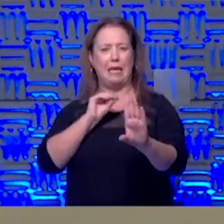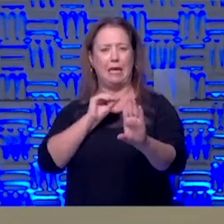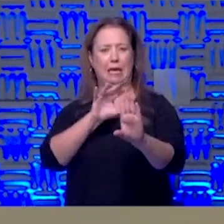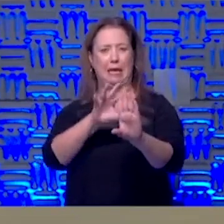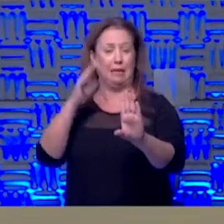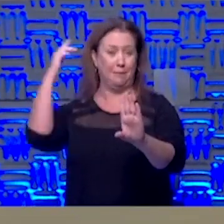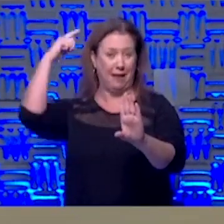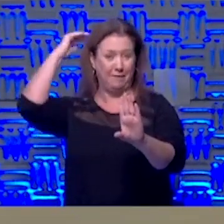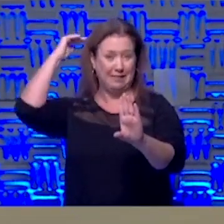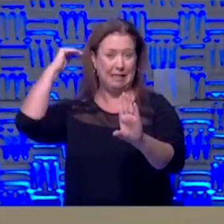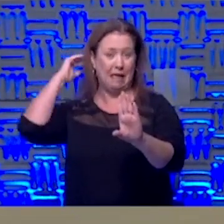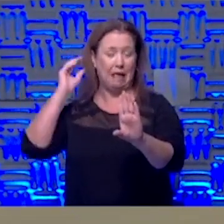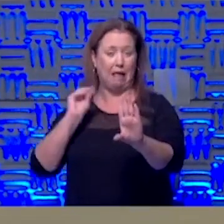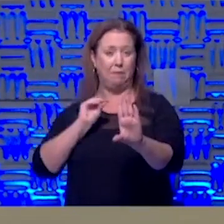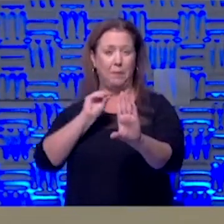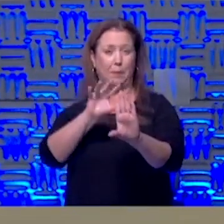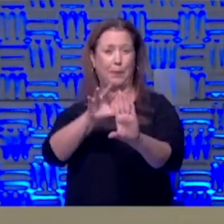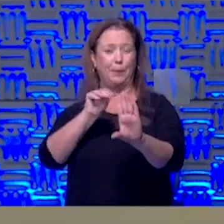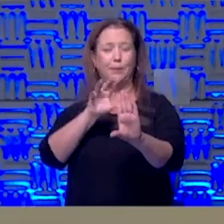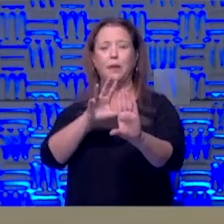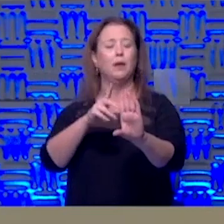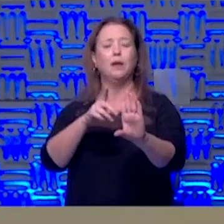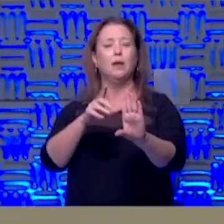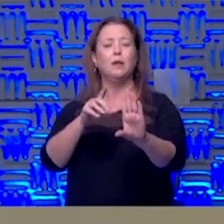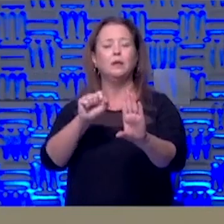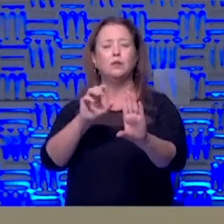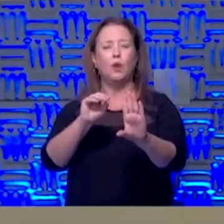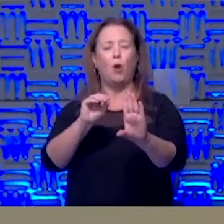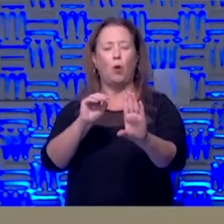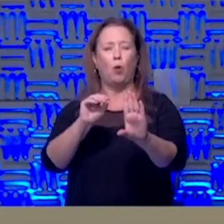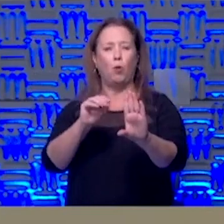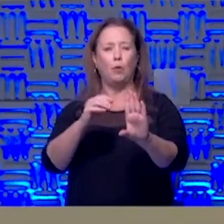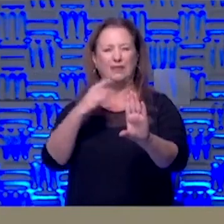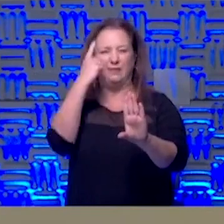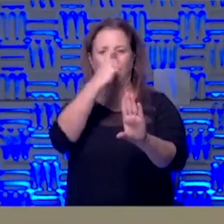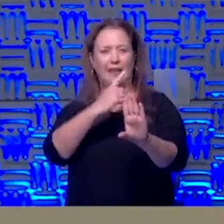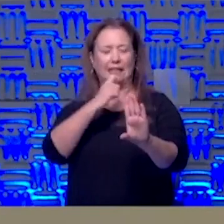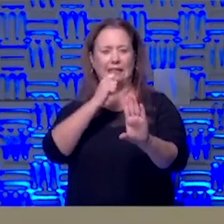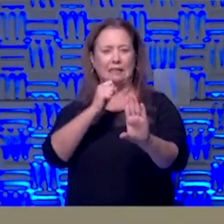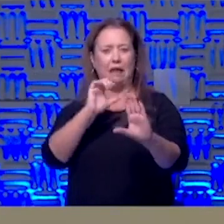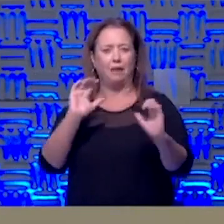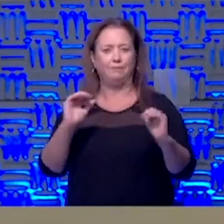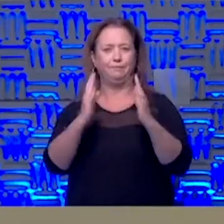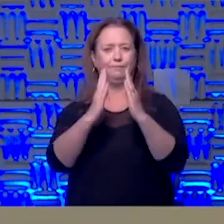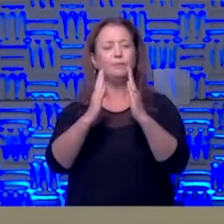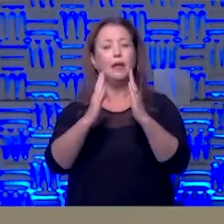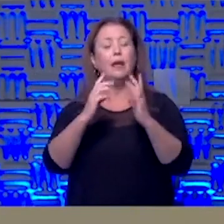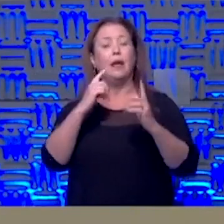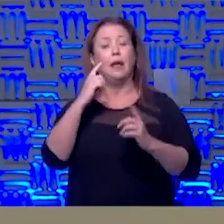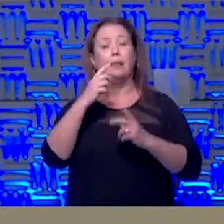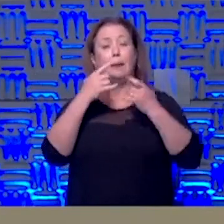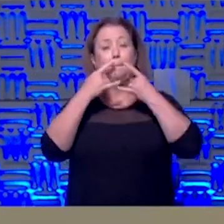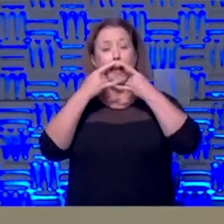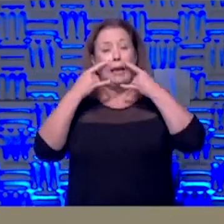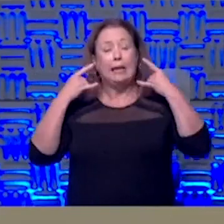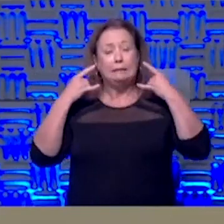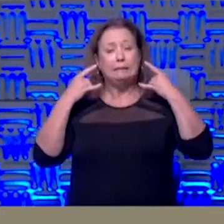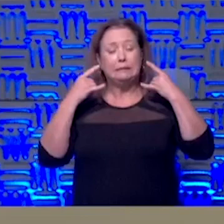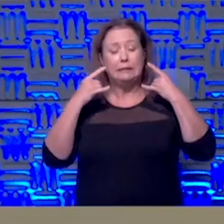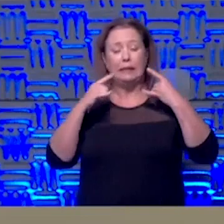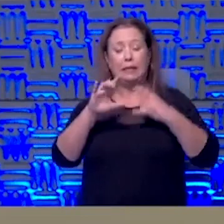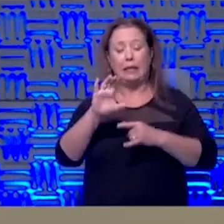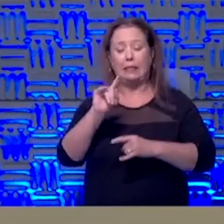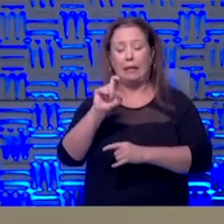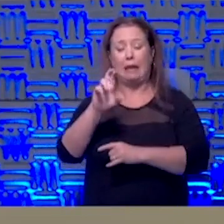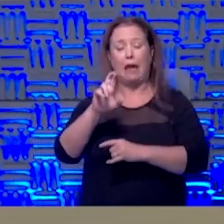of his head. And then the other thing is with the mask and the